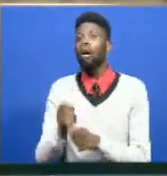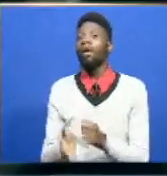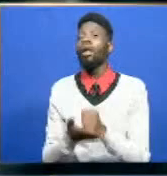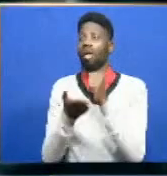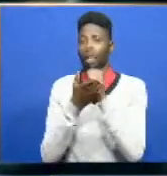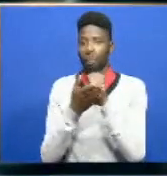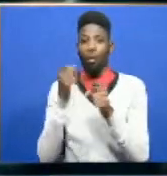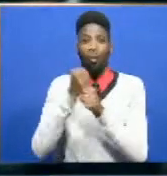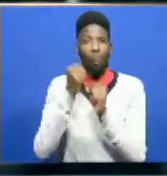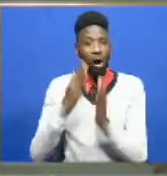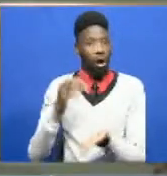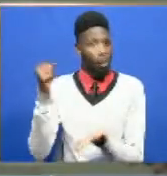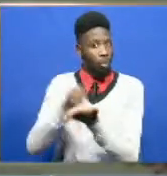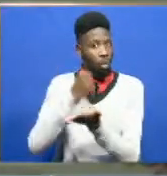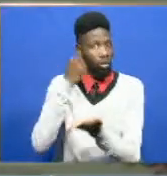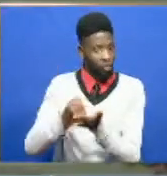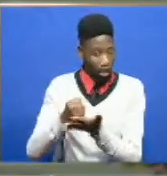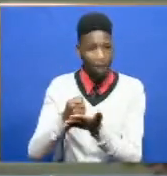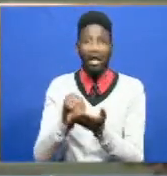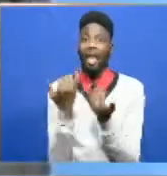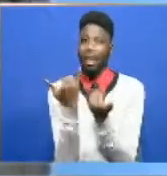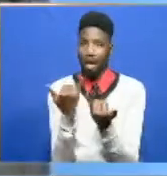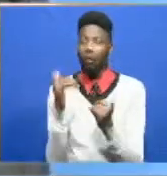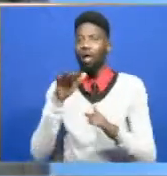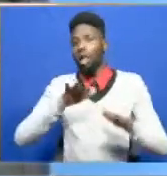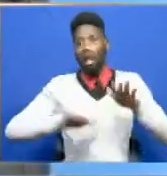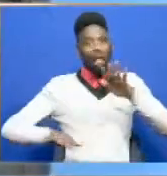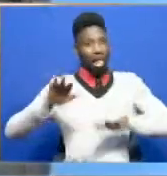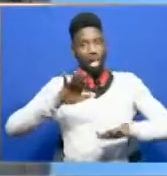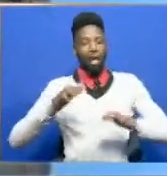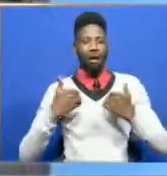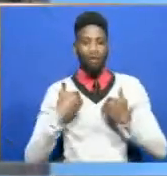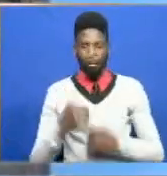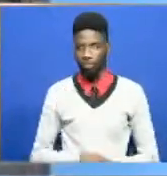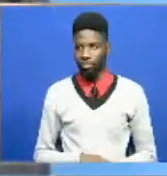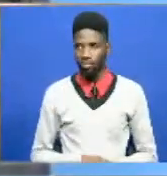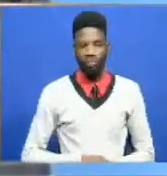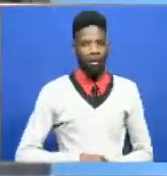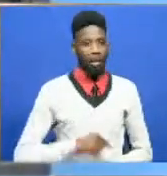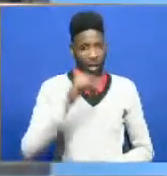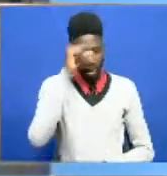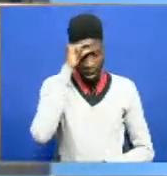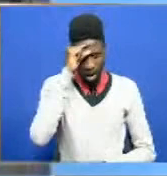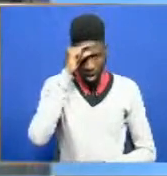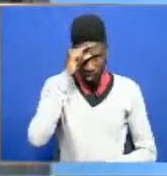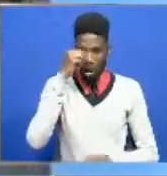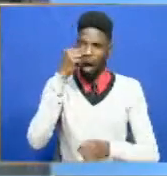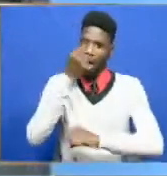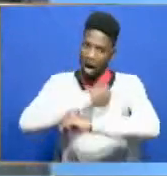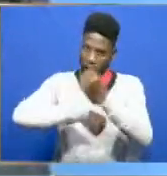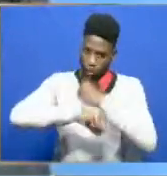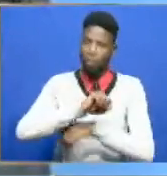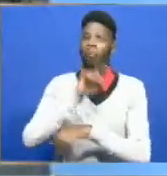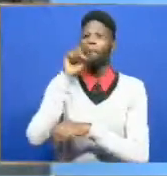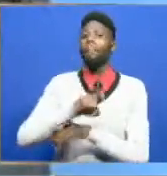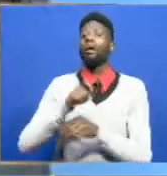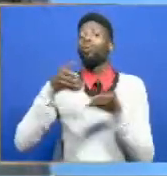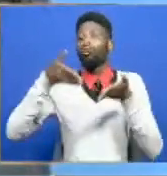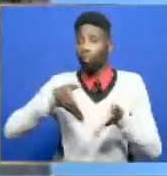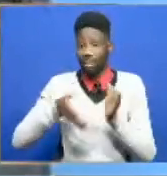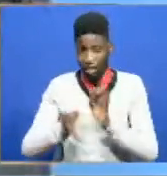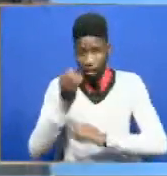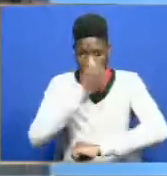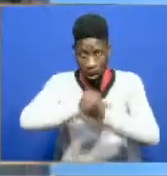Postal Corporation of Kenya who are in distress. The government must act, and they must act today, because if they don't act